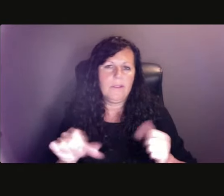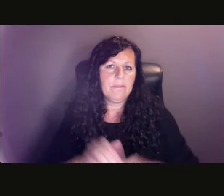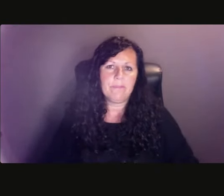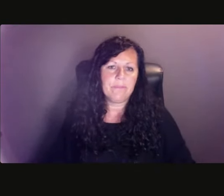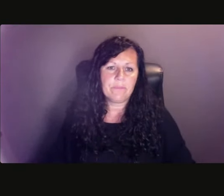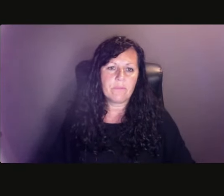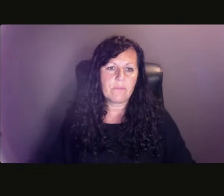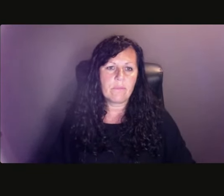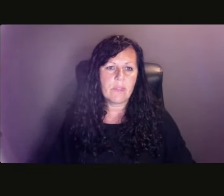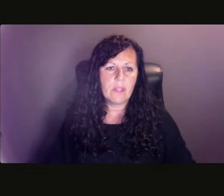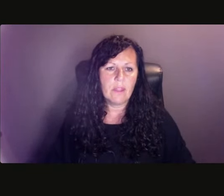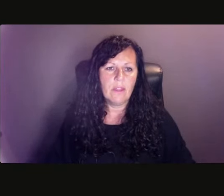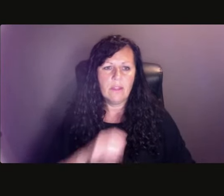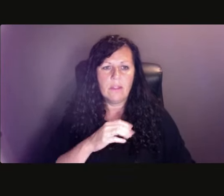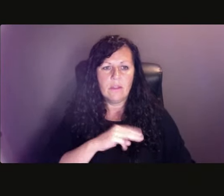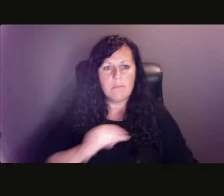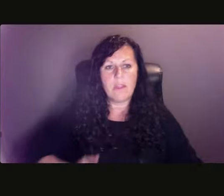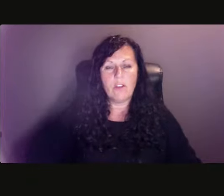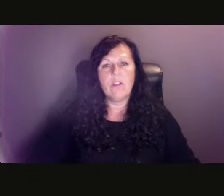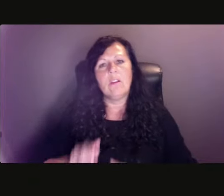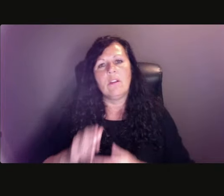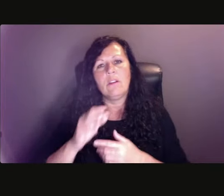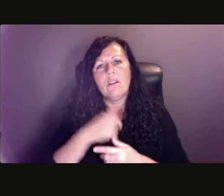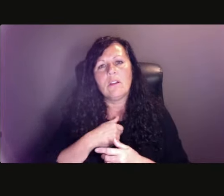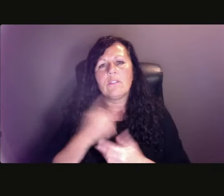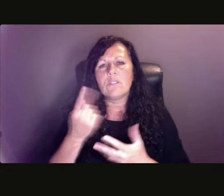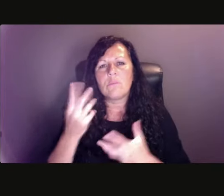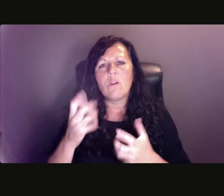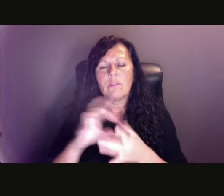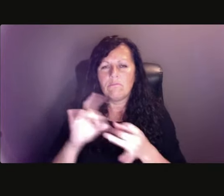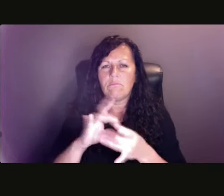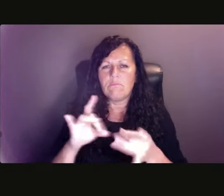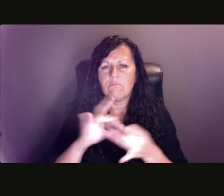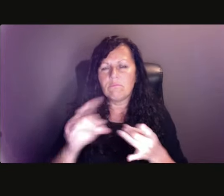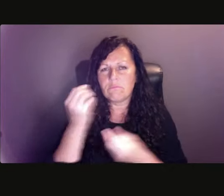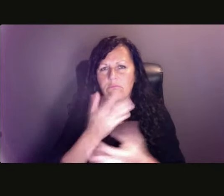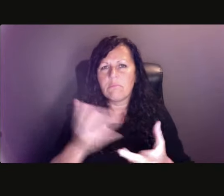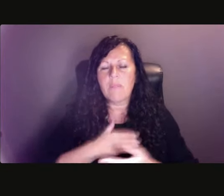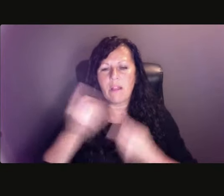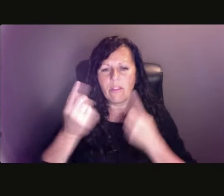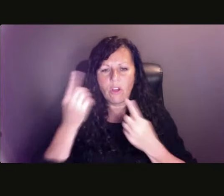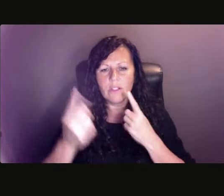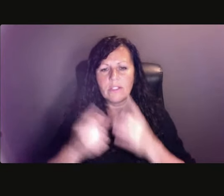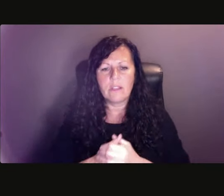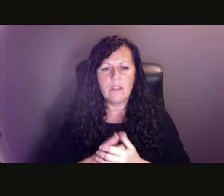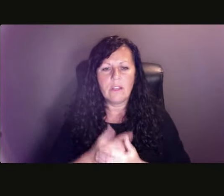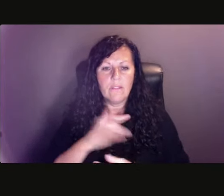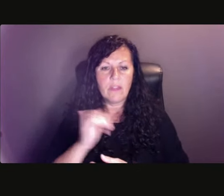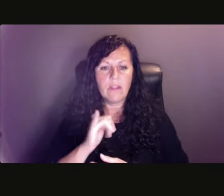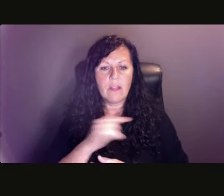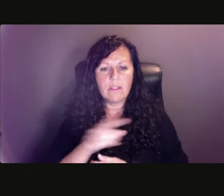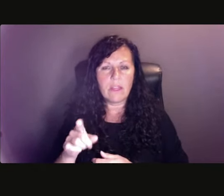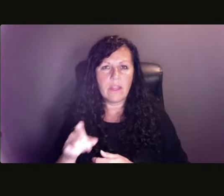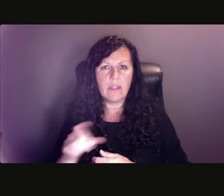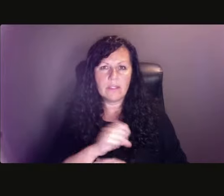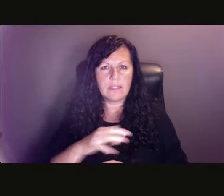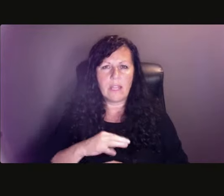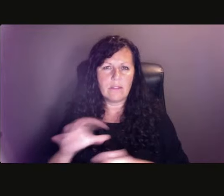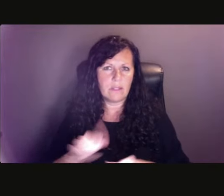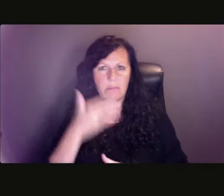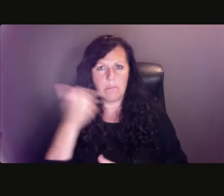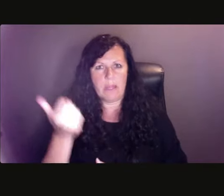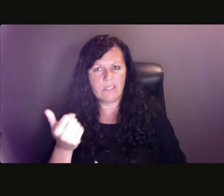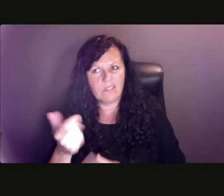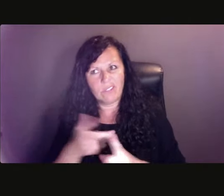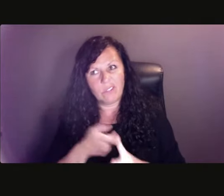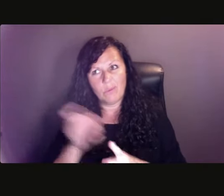share my thoughts on, I mean, I feel like the staff has done a really good job of making the best out of a horrible situation. I'm not